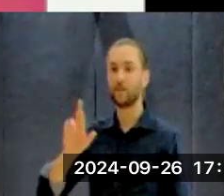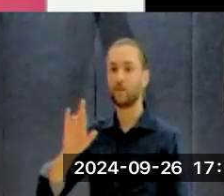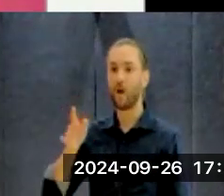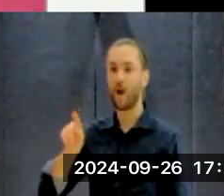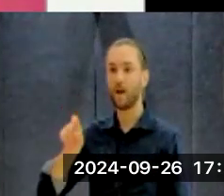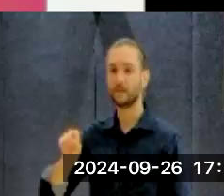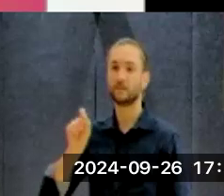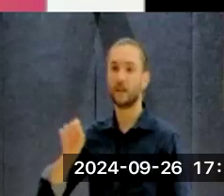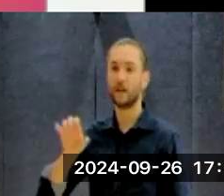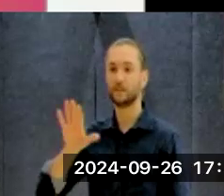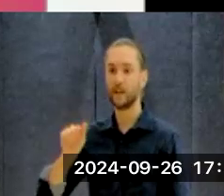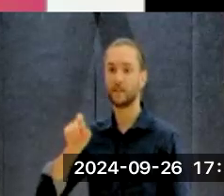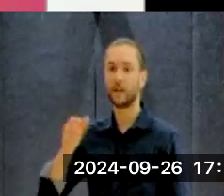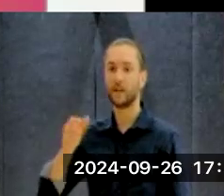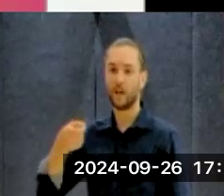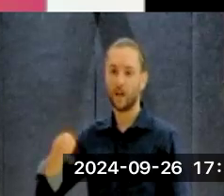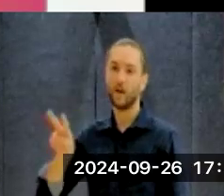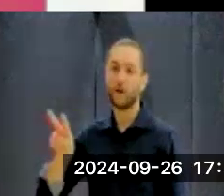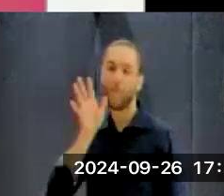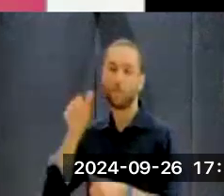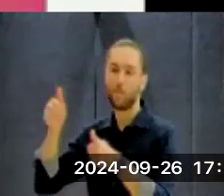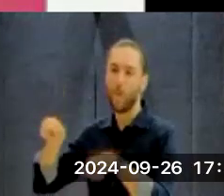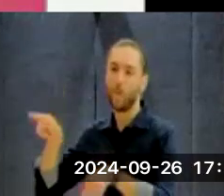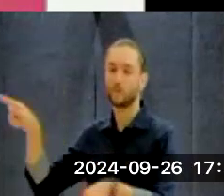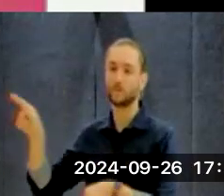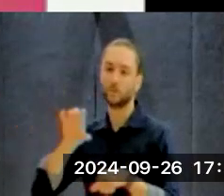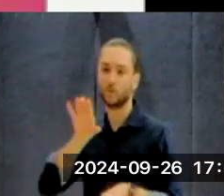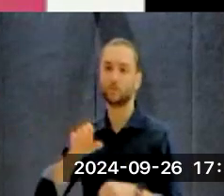ccru@calcivilrights.ca.gov. We will put the contact information for CRU in the chat.